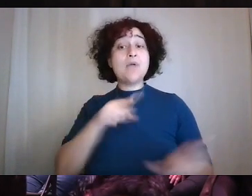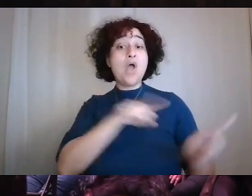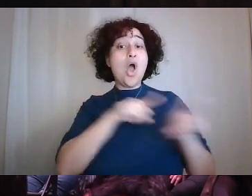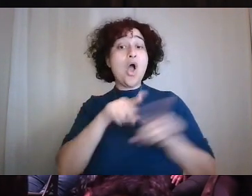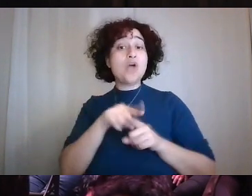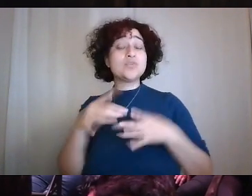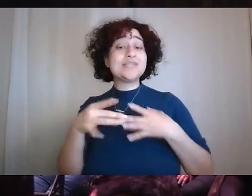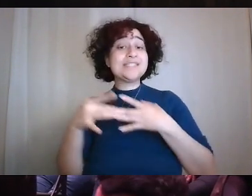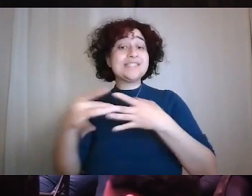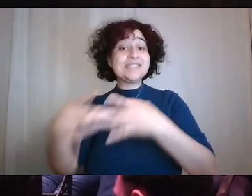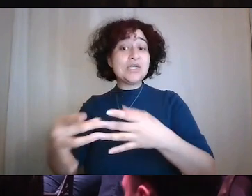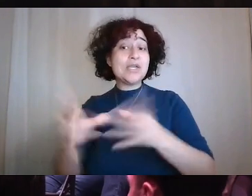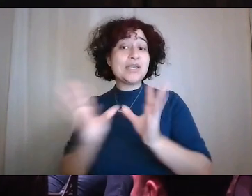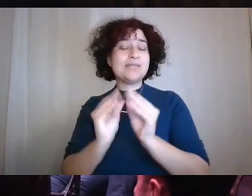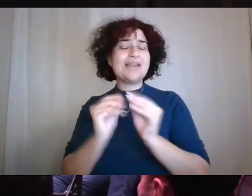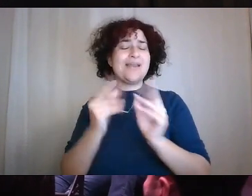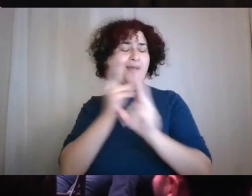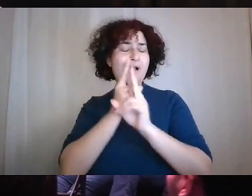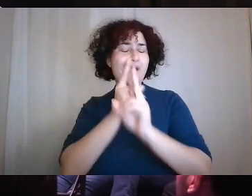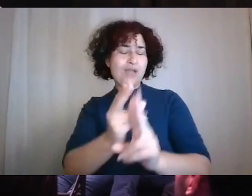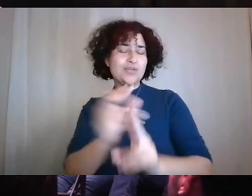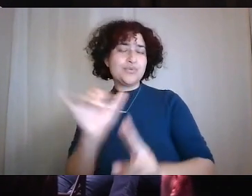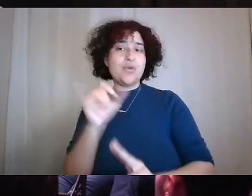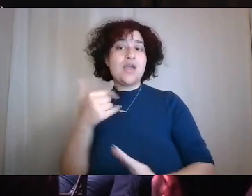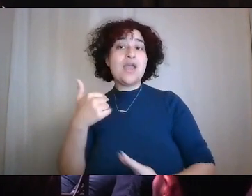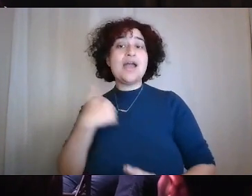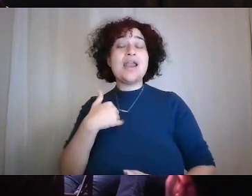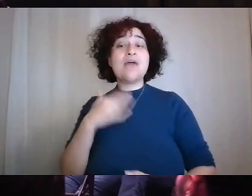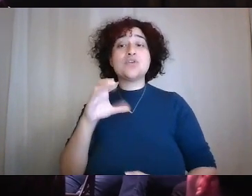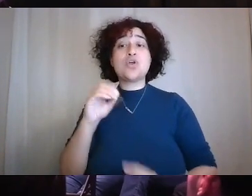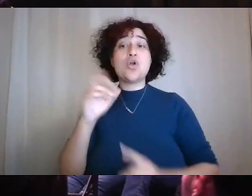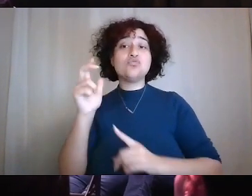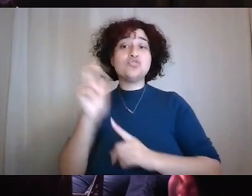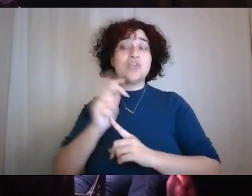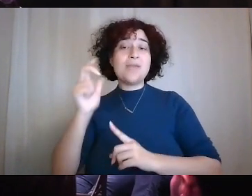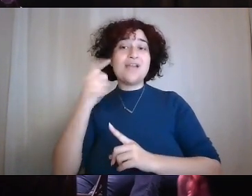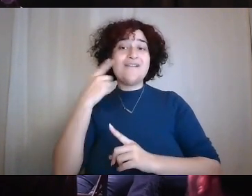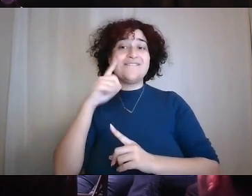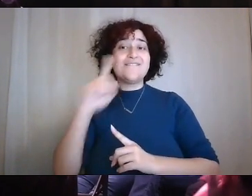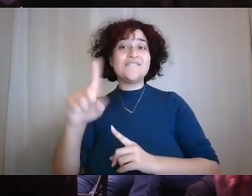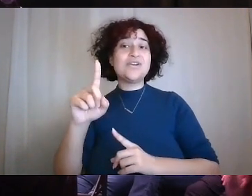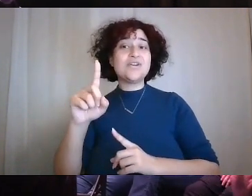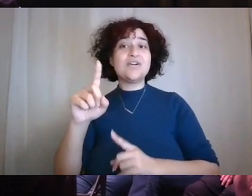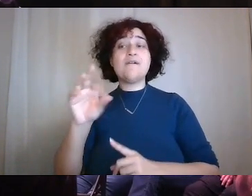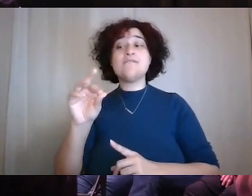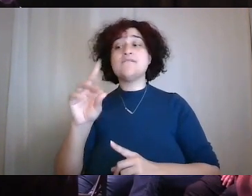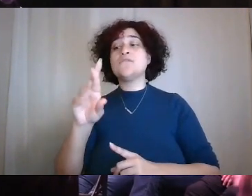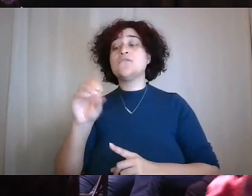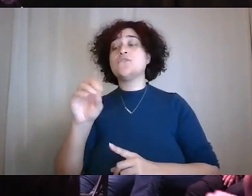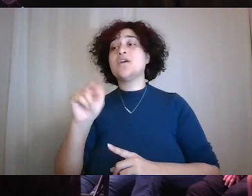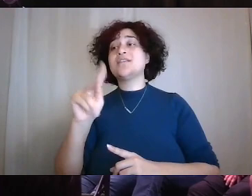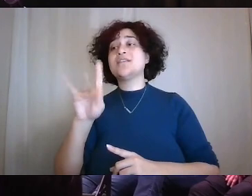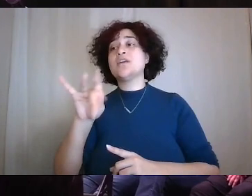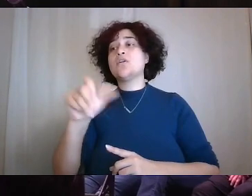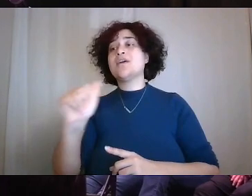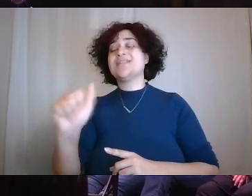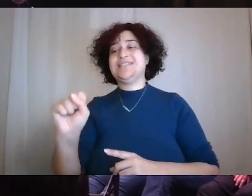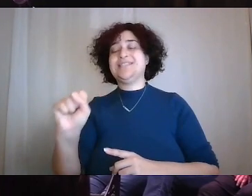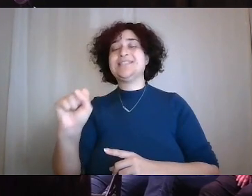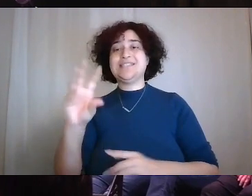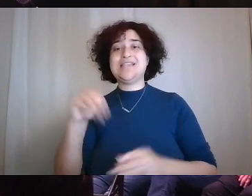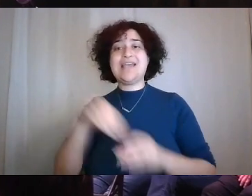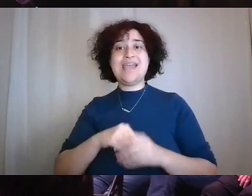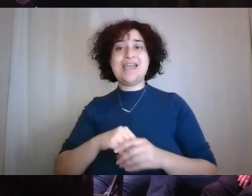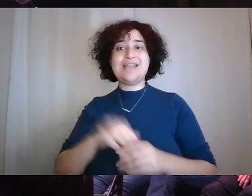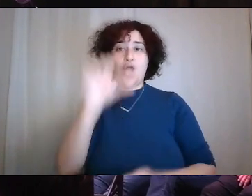so, and I was a co-champion of the Sin Fronteras Festival and Convening in Austin, Texas, which was a